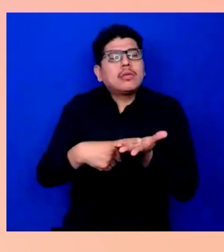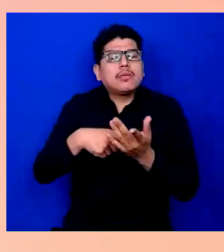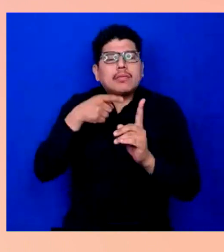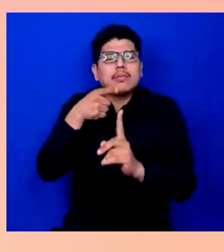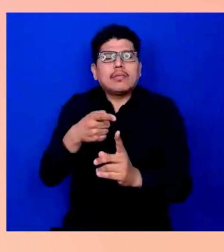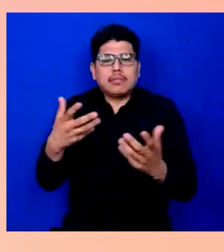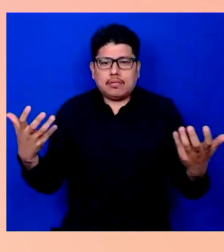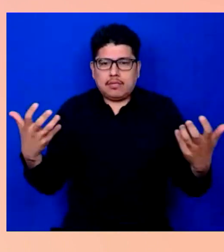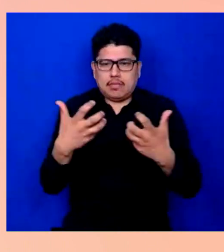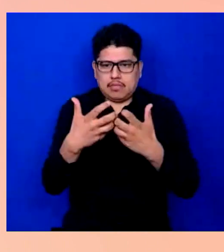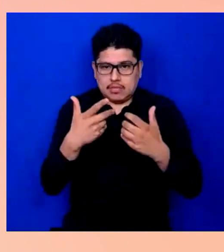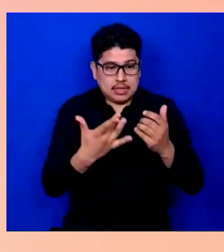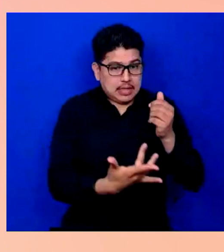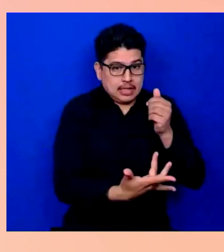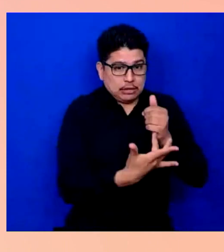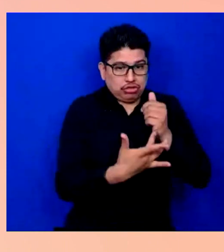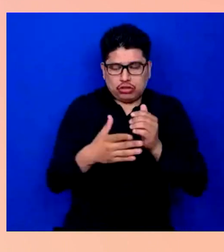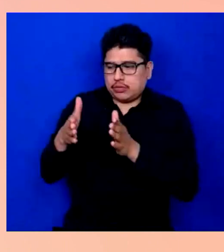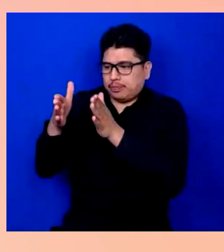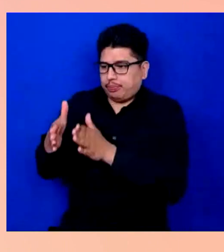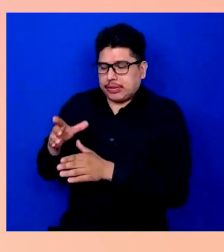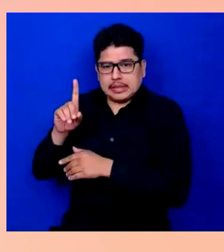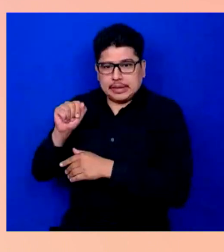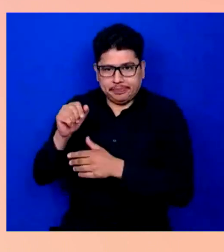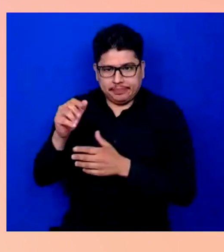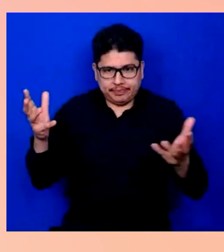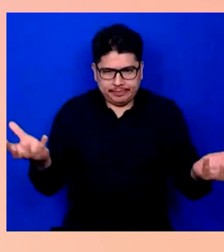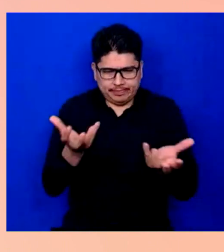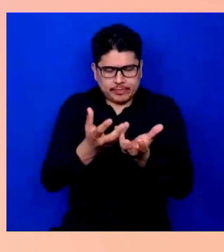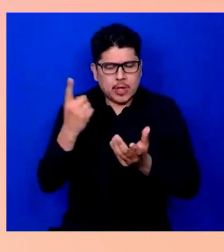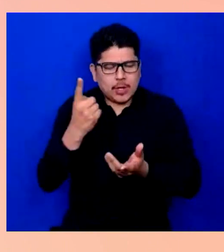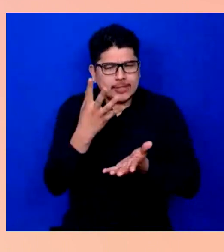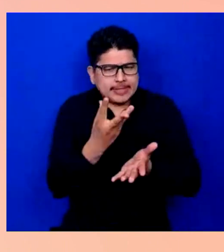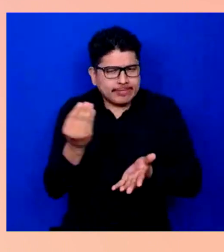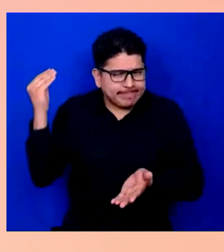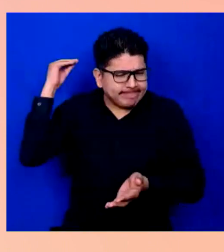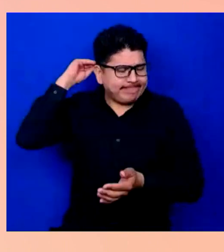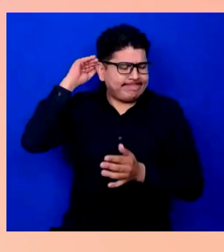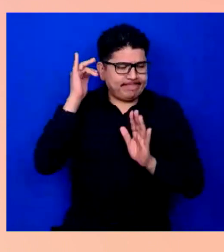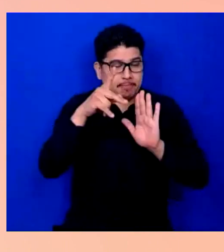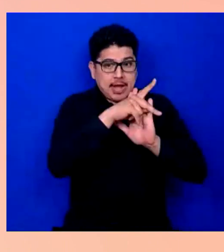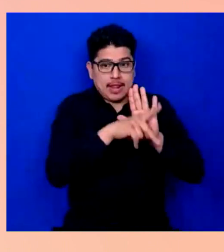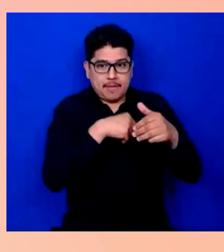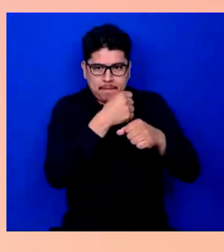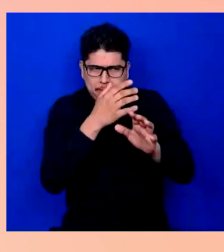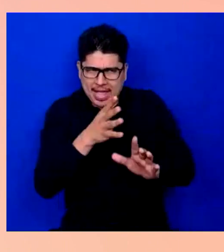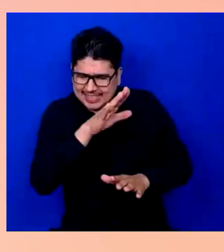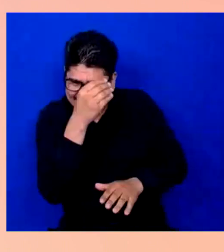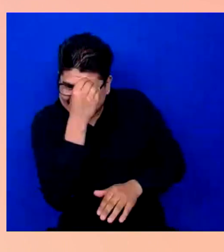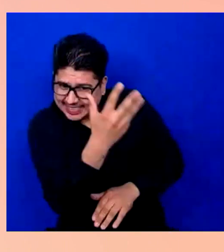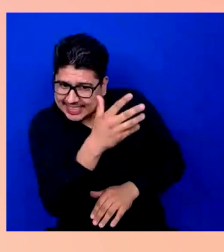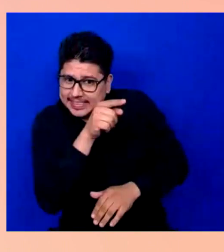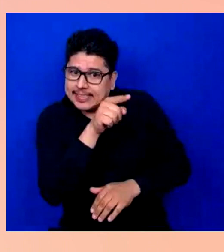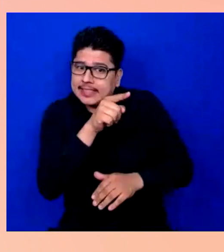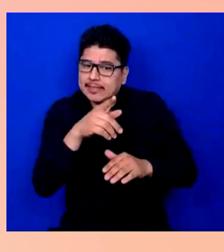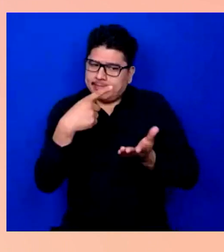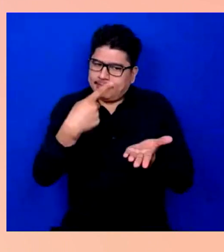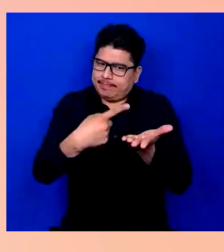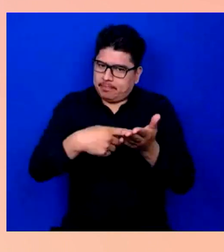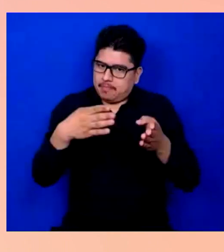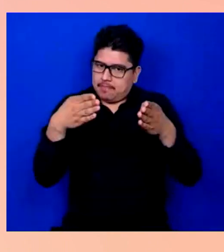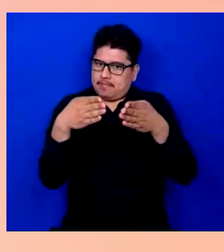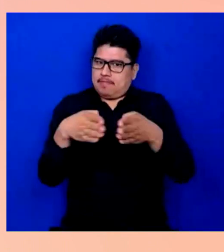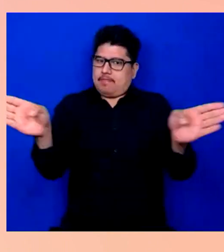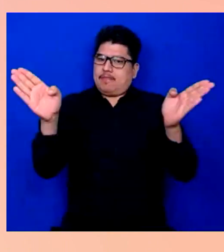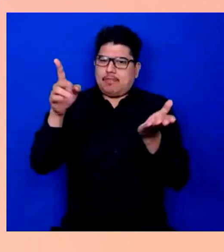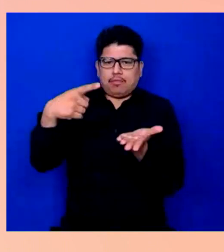we always remind policymakers and we talk publicly about it, that people with